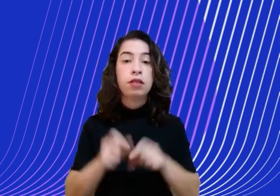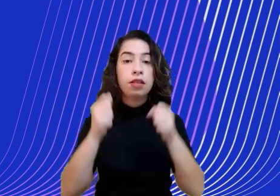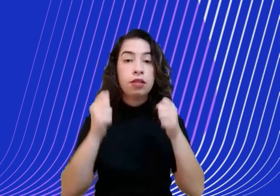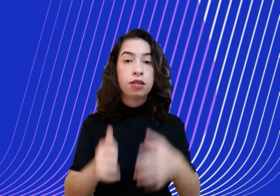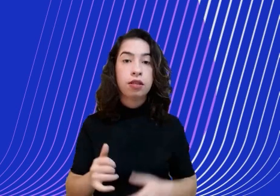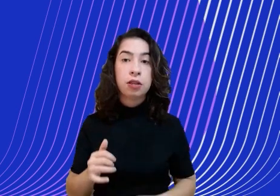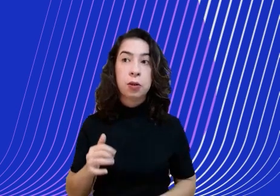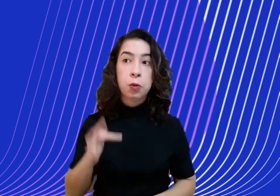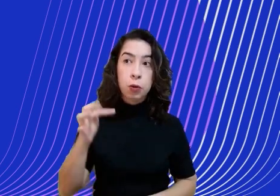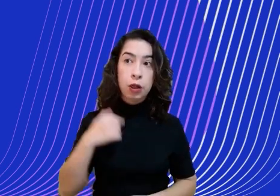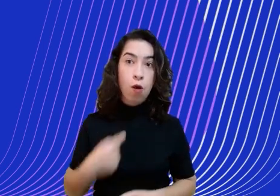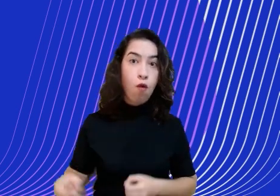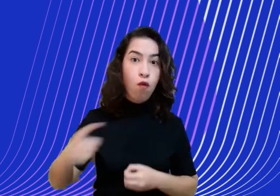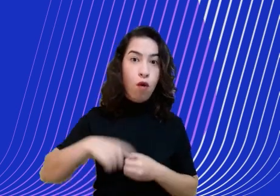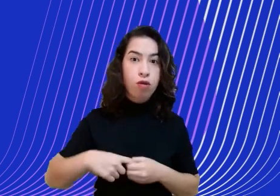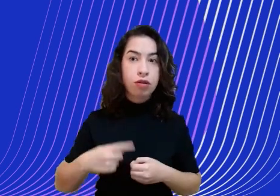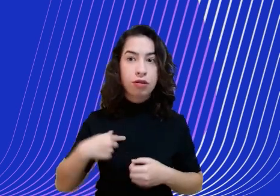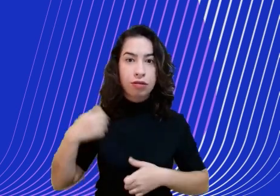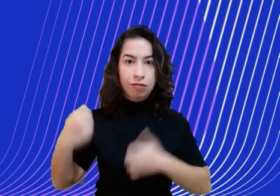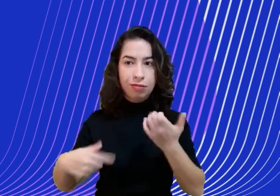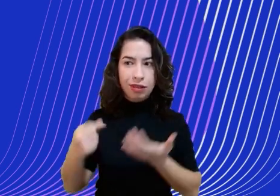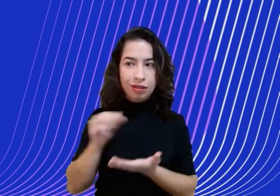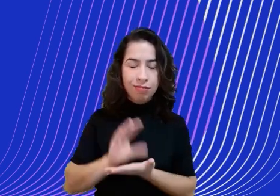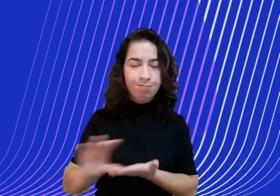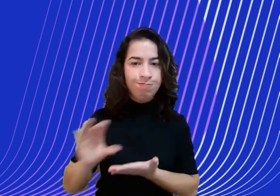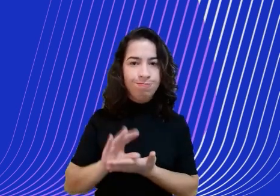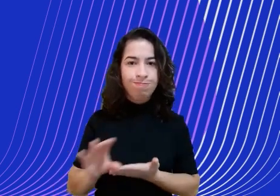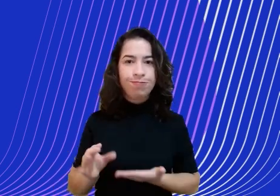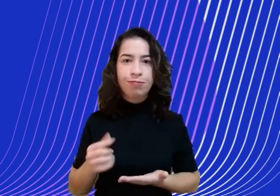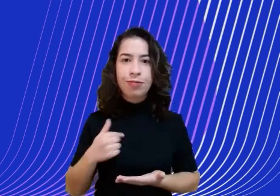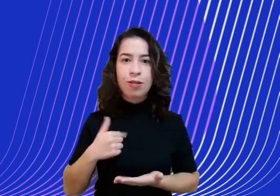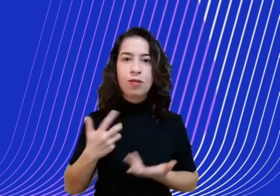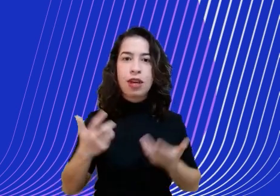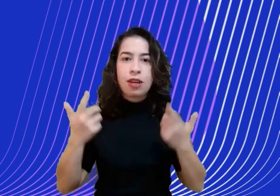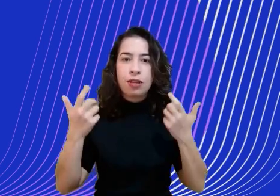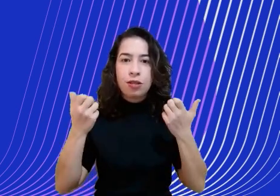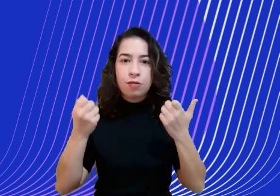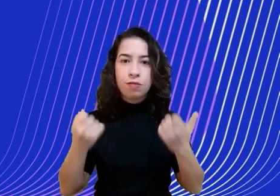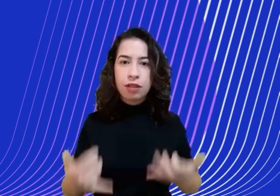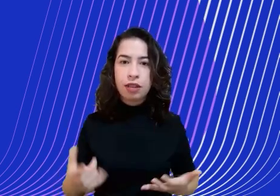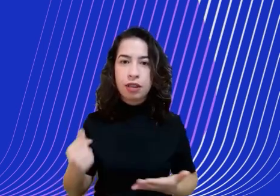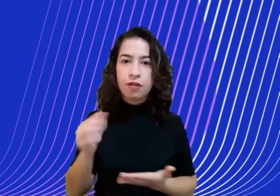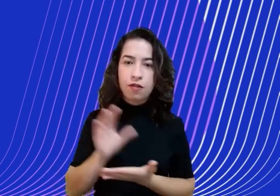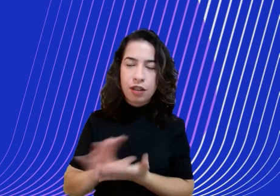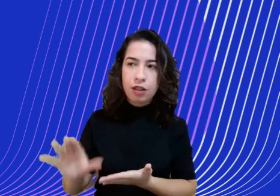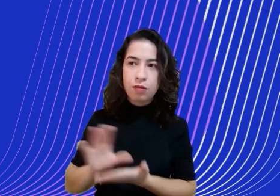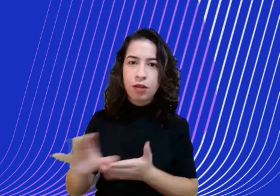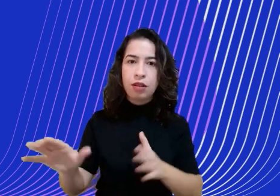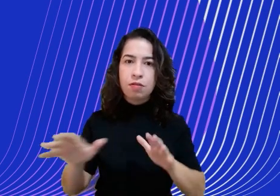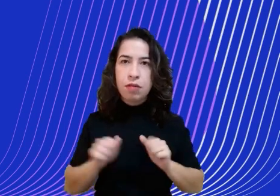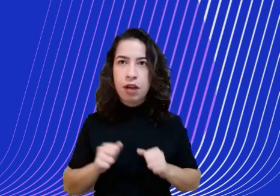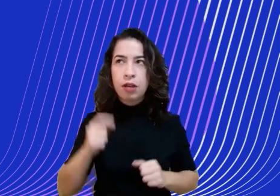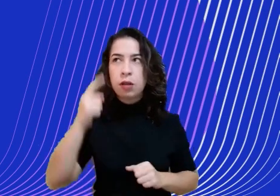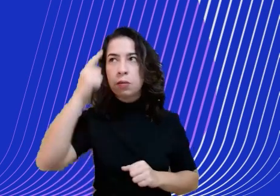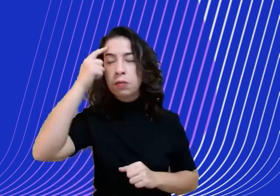I'm back here, besides co-investments, I want not to talk about impact or